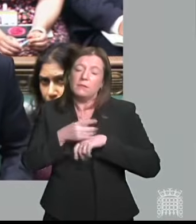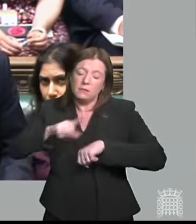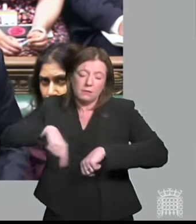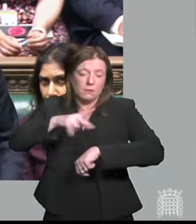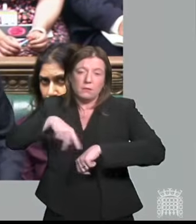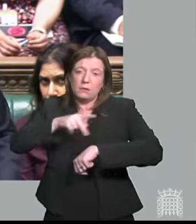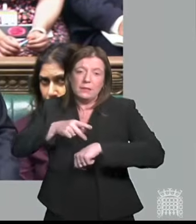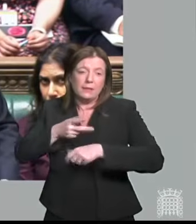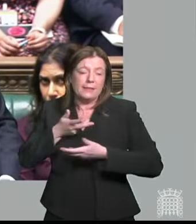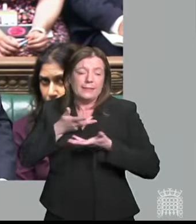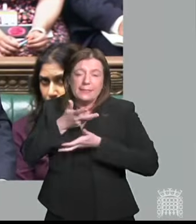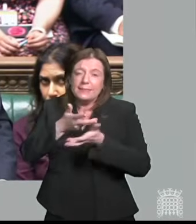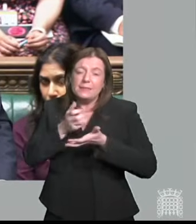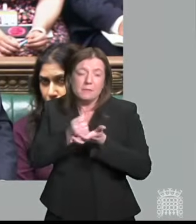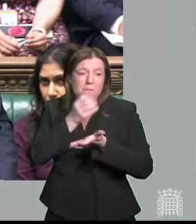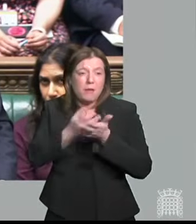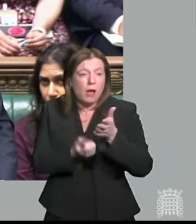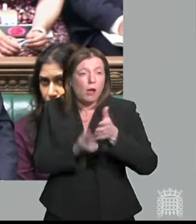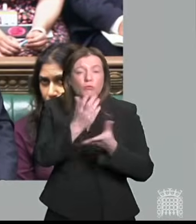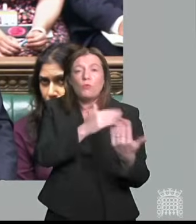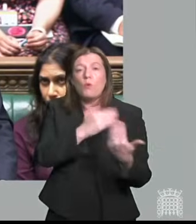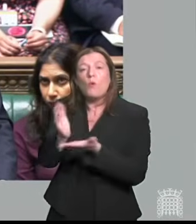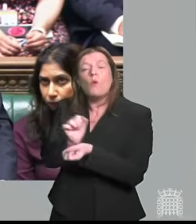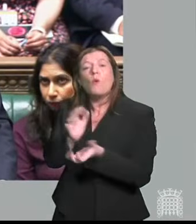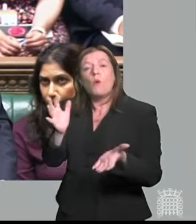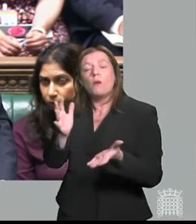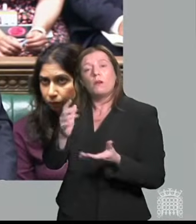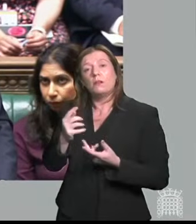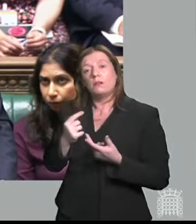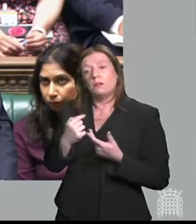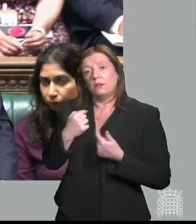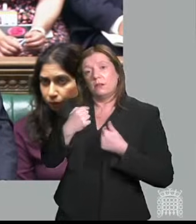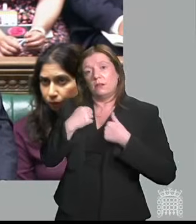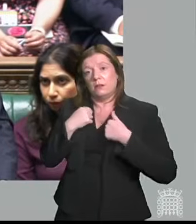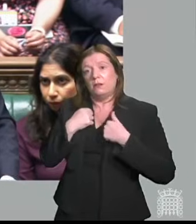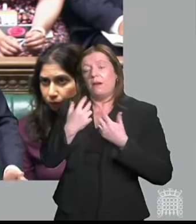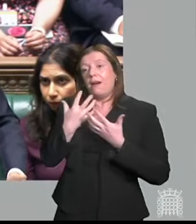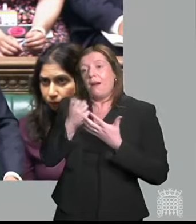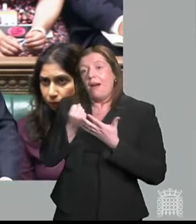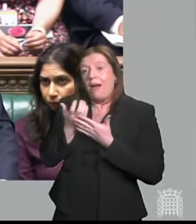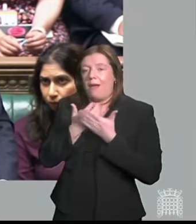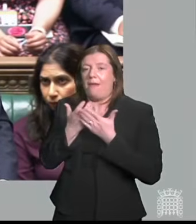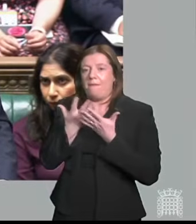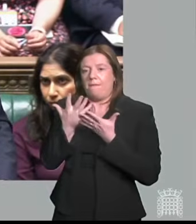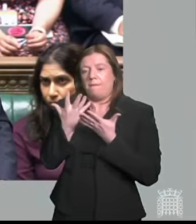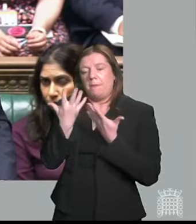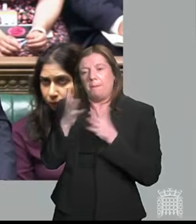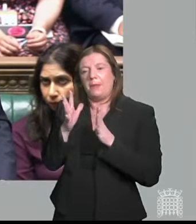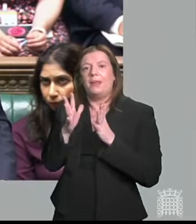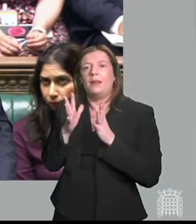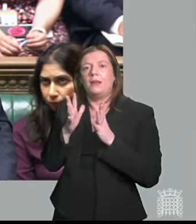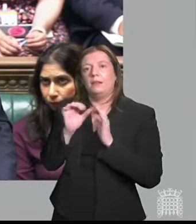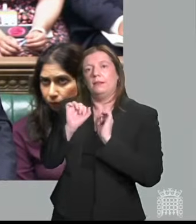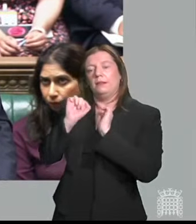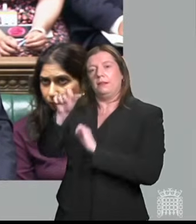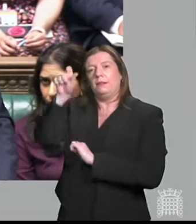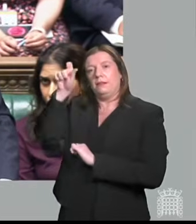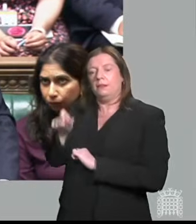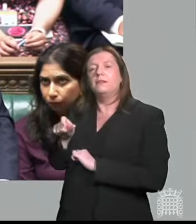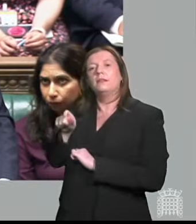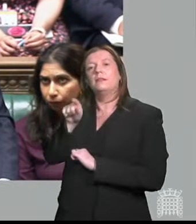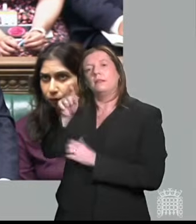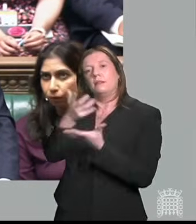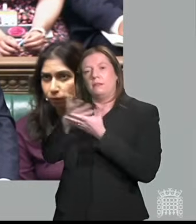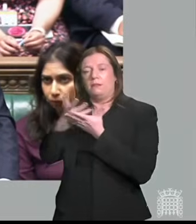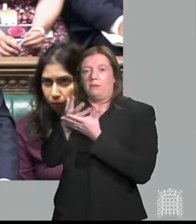to secure their freedom. And importantly, in amongst my other regional calls, I spoke specifically with the Emir of Qatar yesterday on